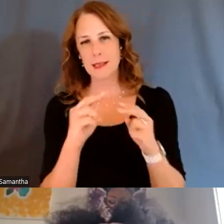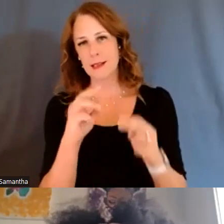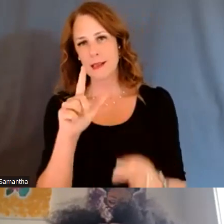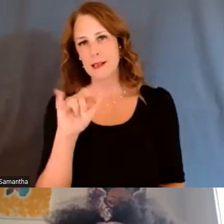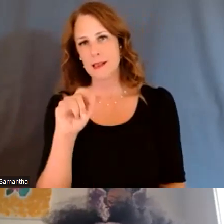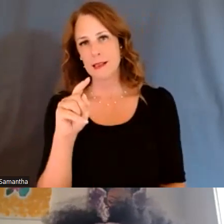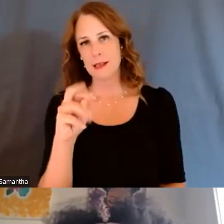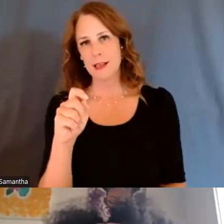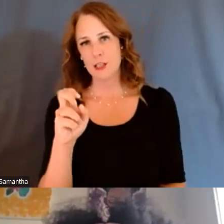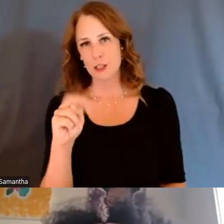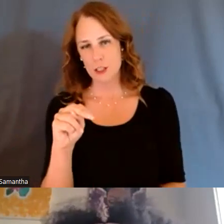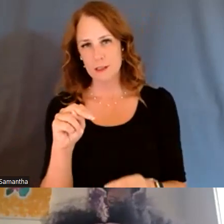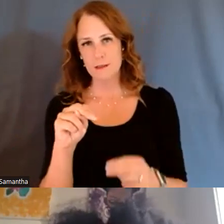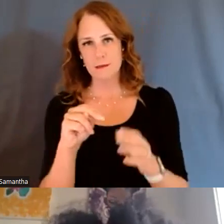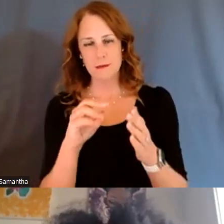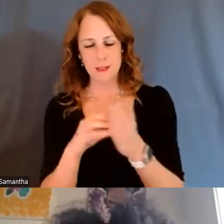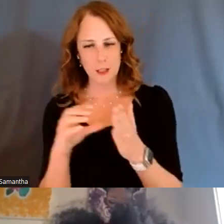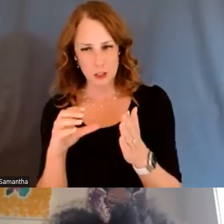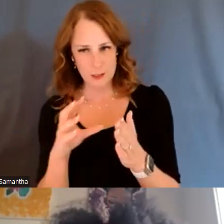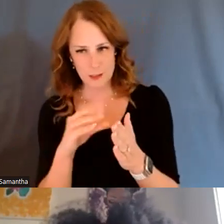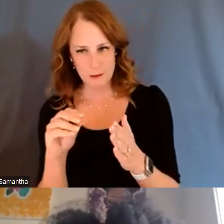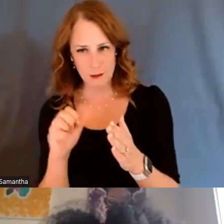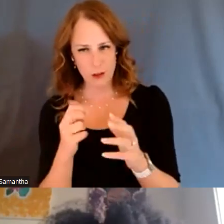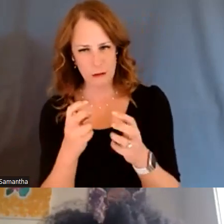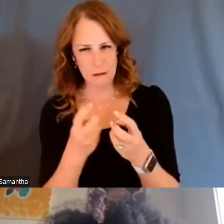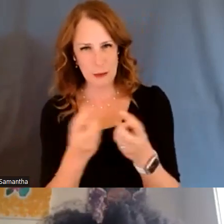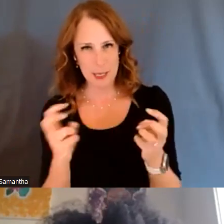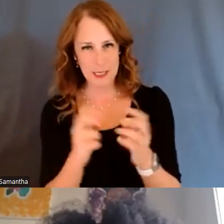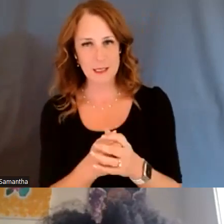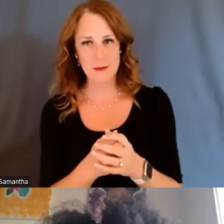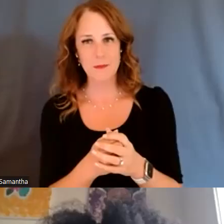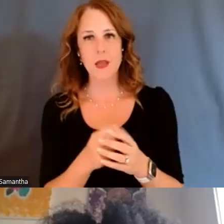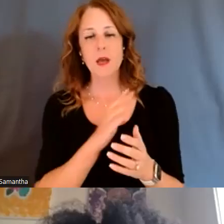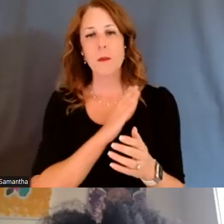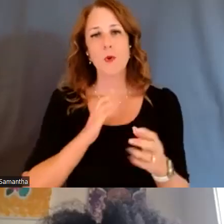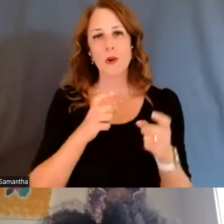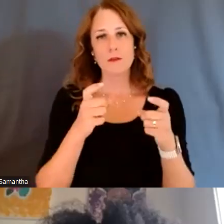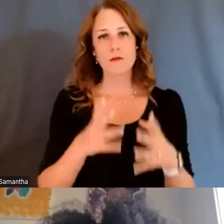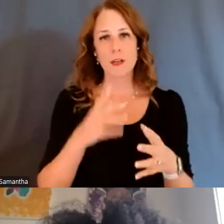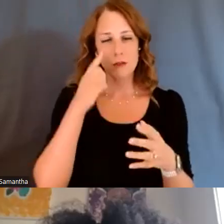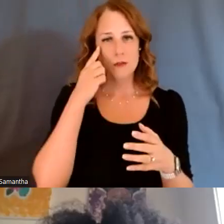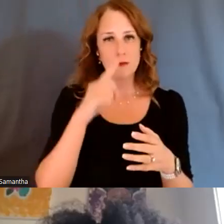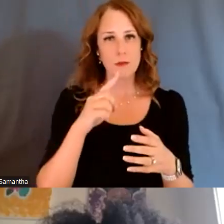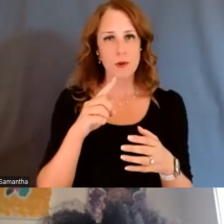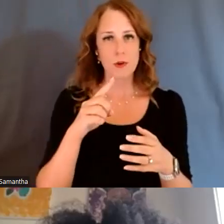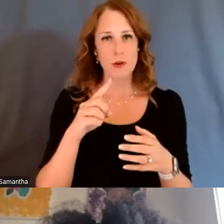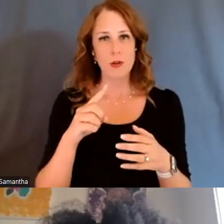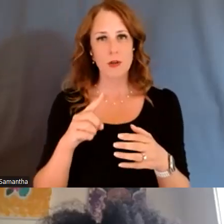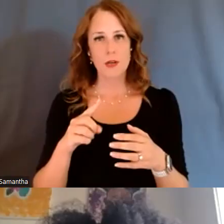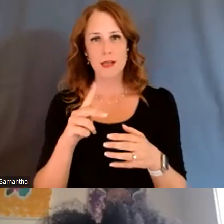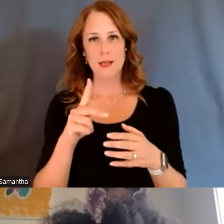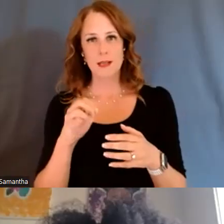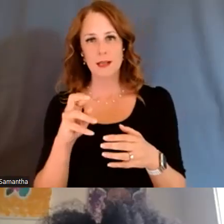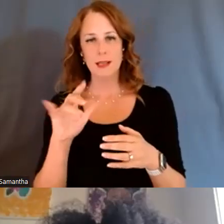Criminal Pattern Jury Instructions Committee. She also served on the board of directors for the Kidney Foundation of Maryland and the